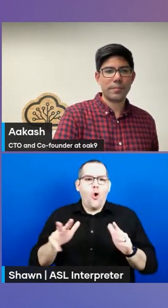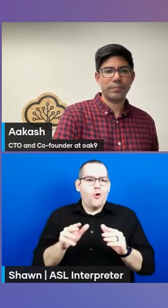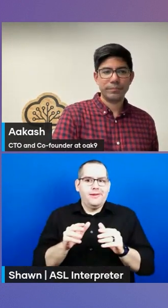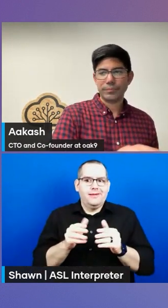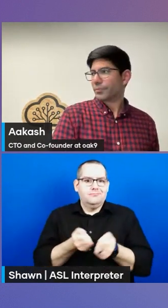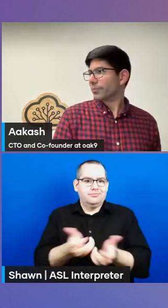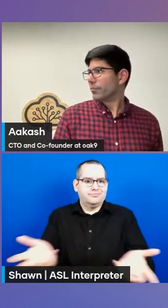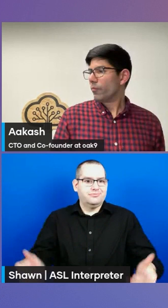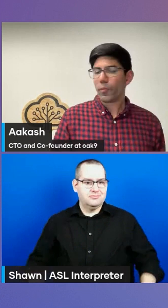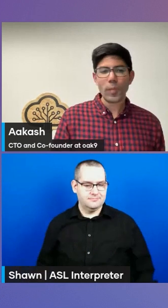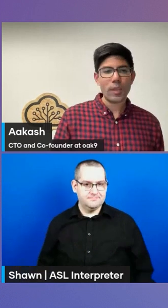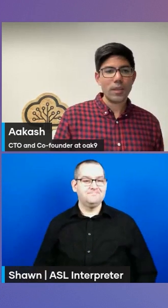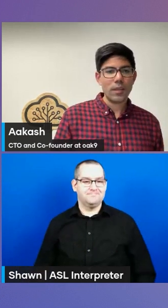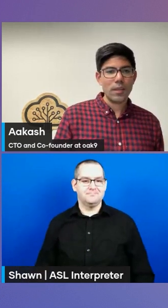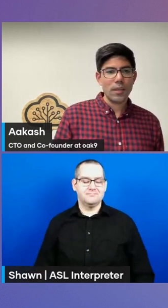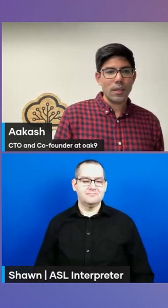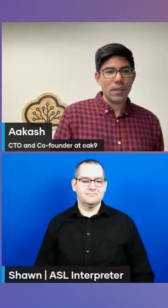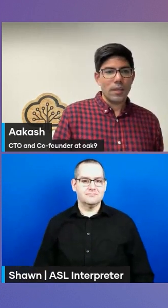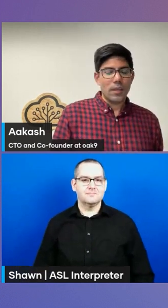something.